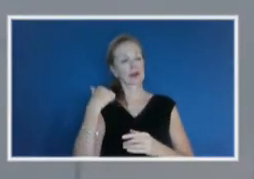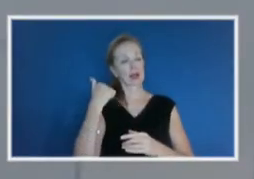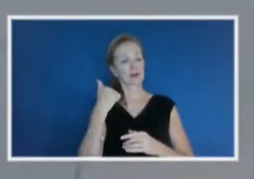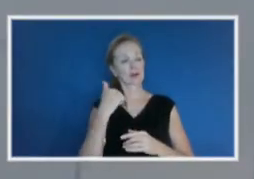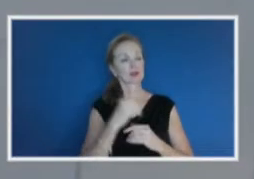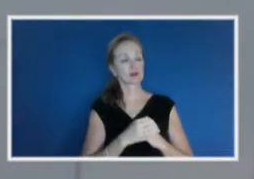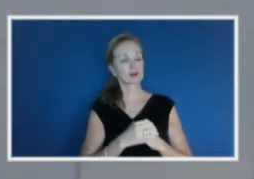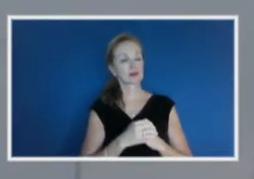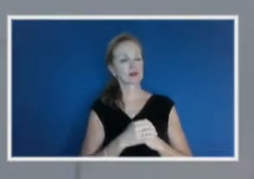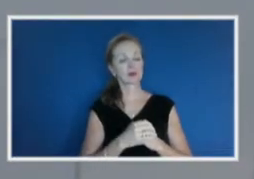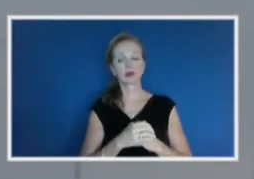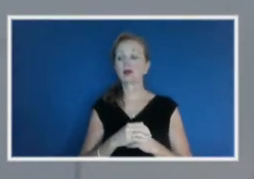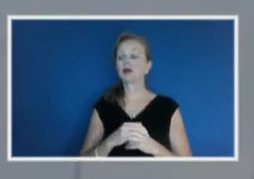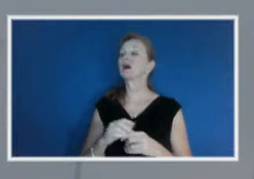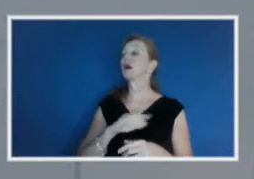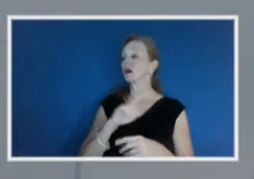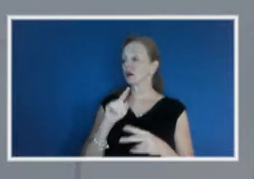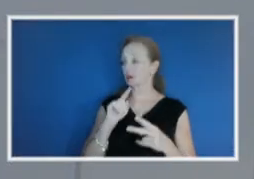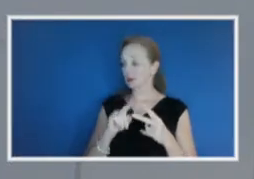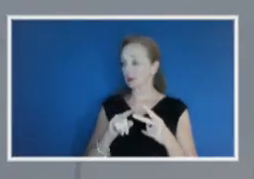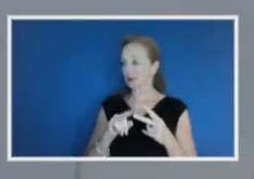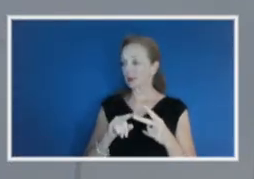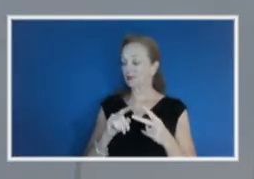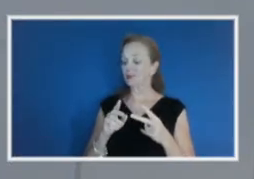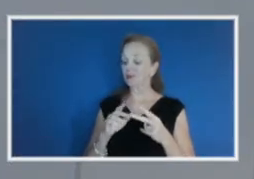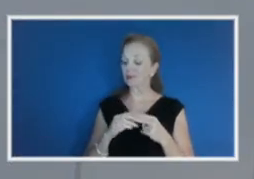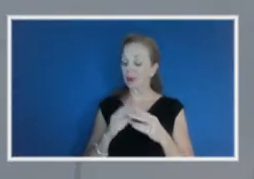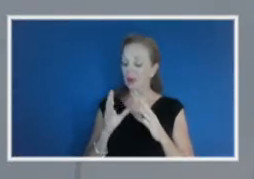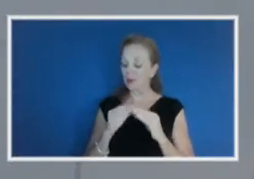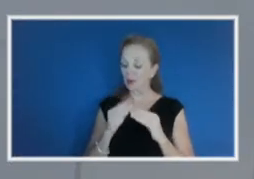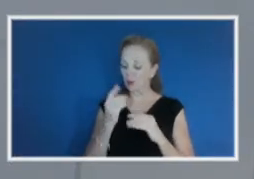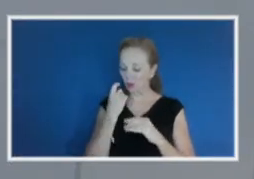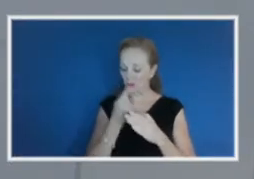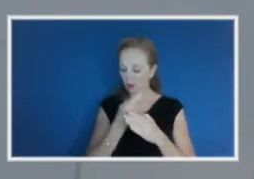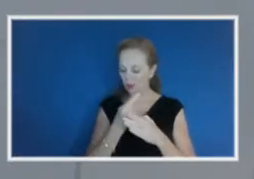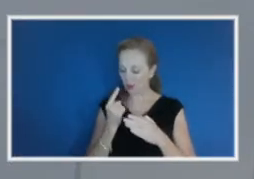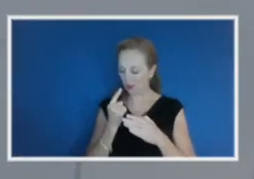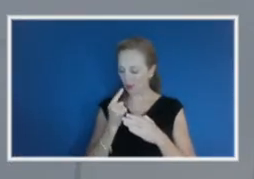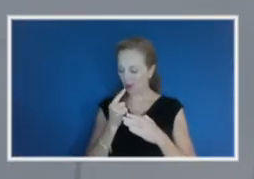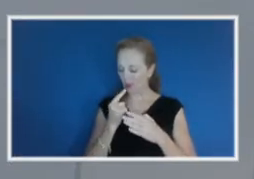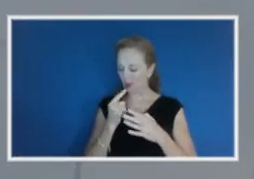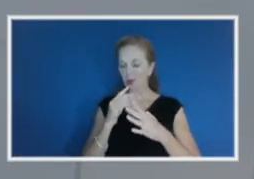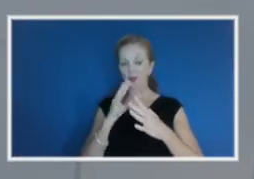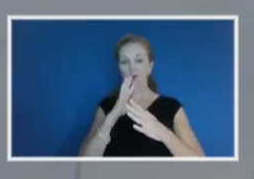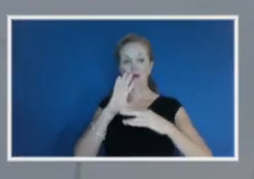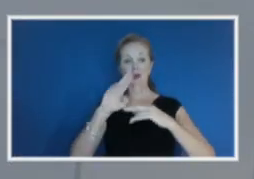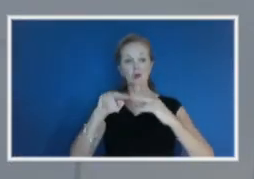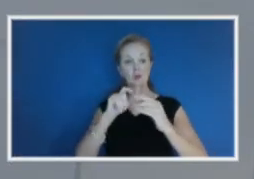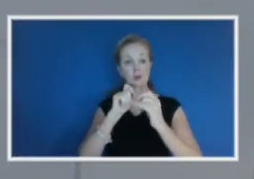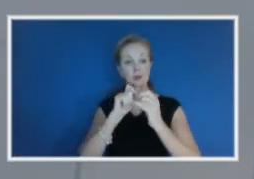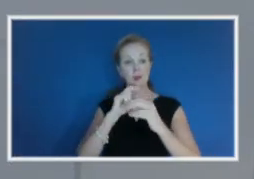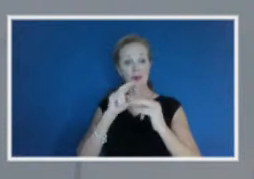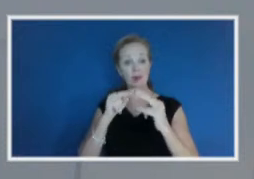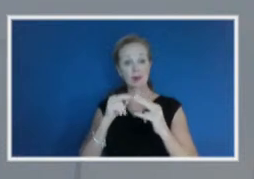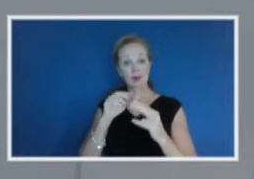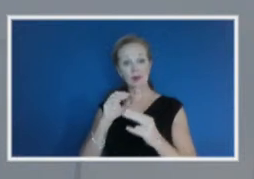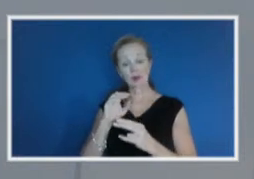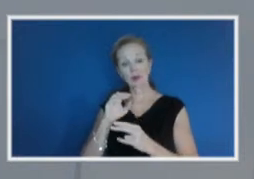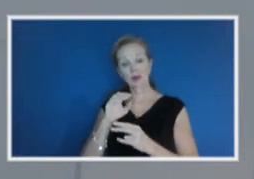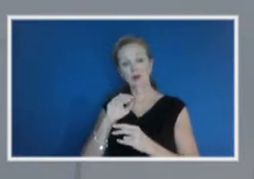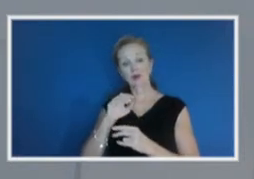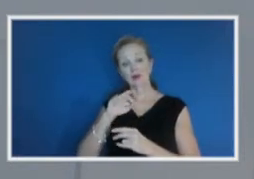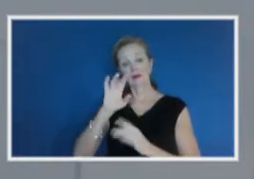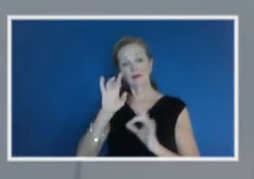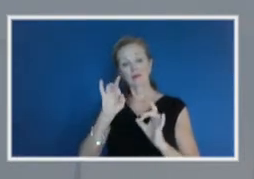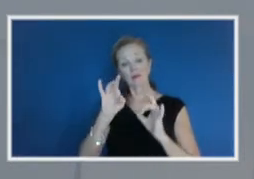Federico, I had a neighborhood meeting with neighborhood leaders this past weekend. We talked specifically about Cure Violence, and they would like to kind of get